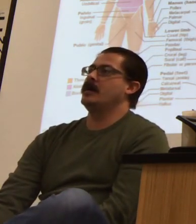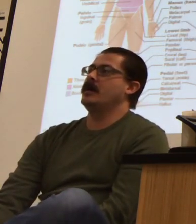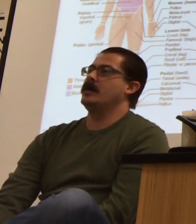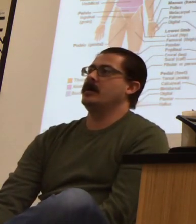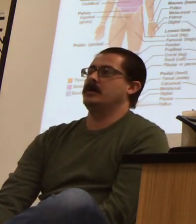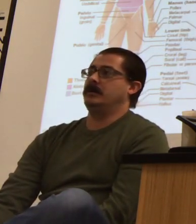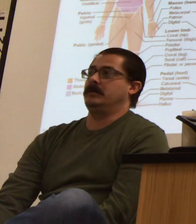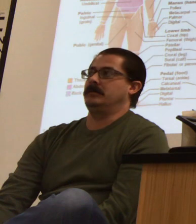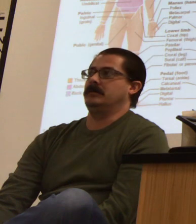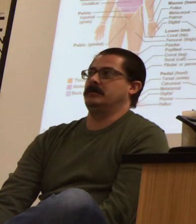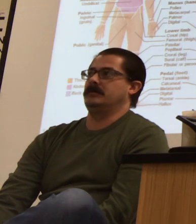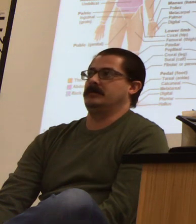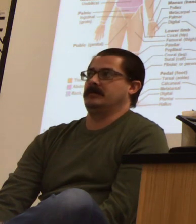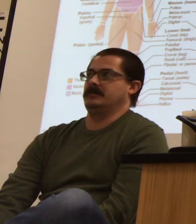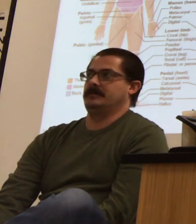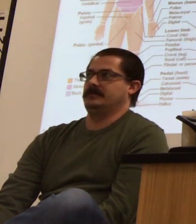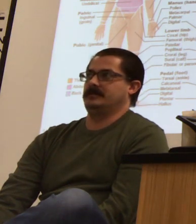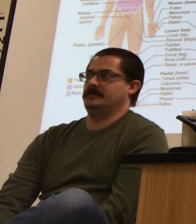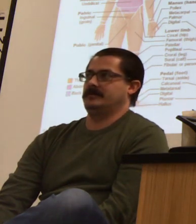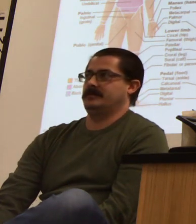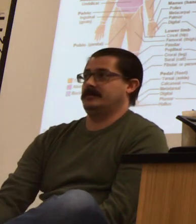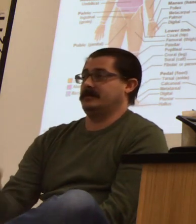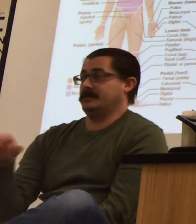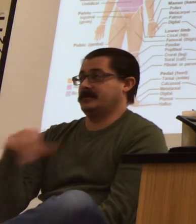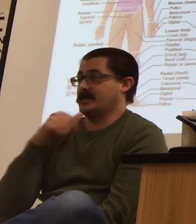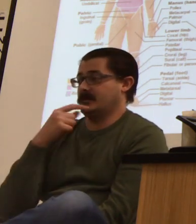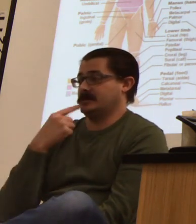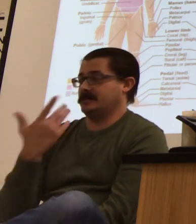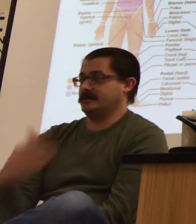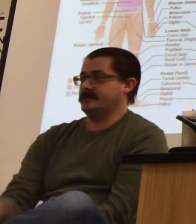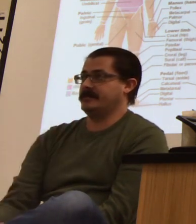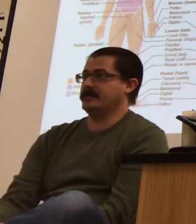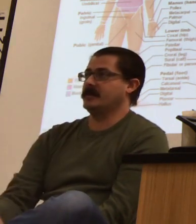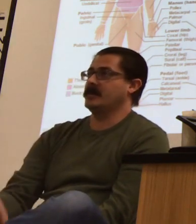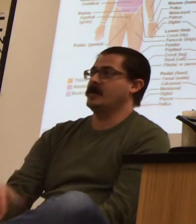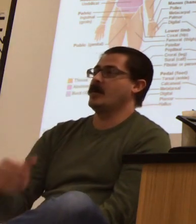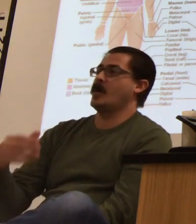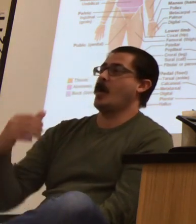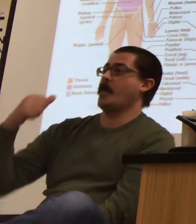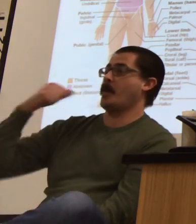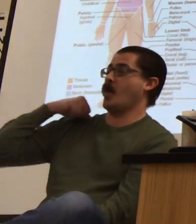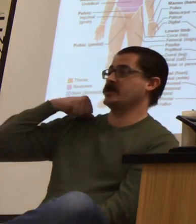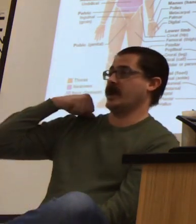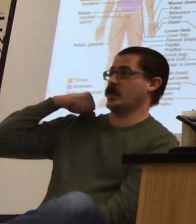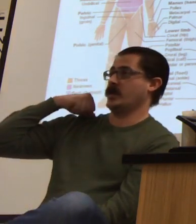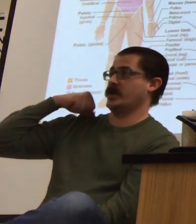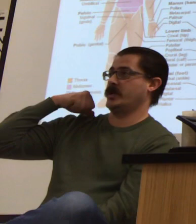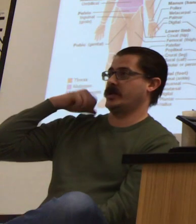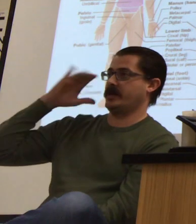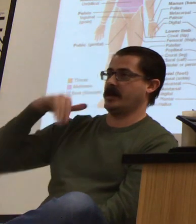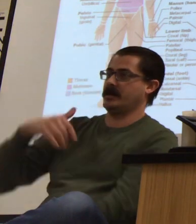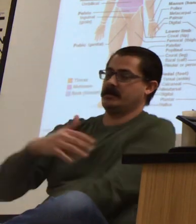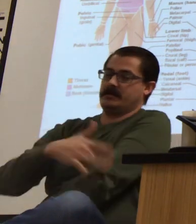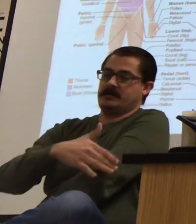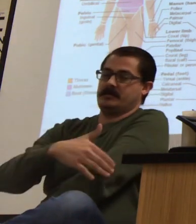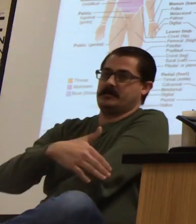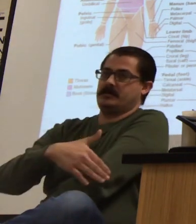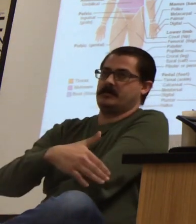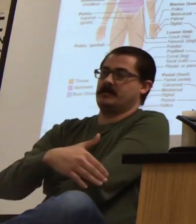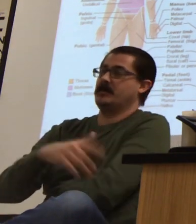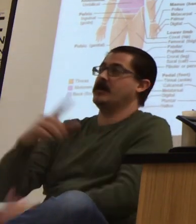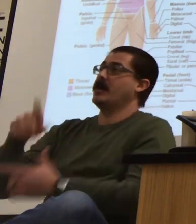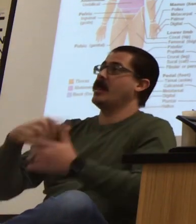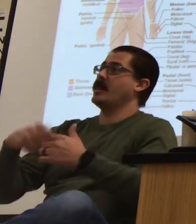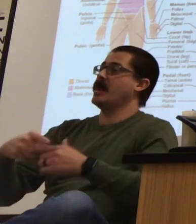olecranon, posterior. So look at the posterior aspect of this man, and that's it right there. So then you get